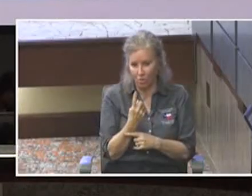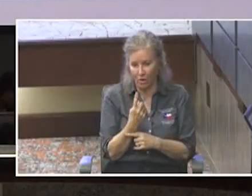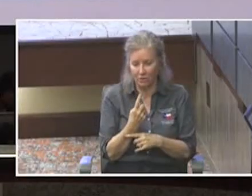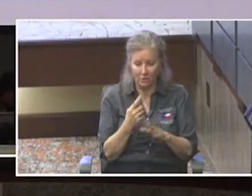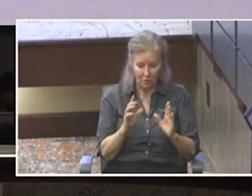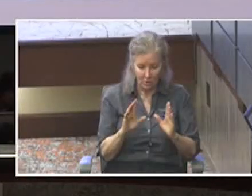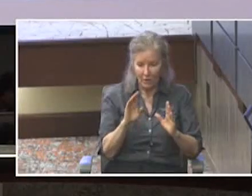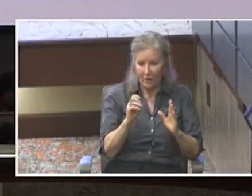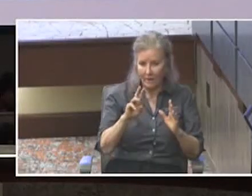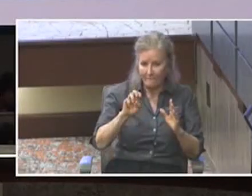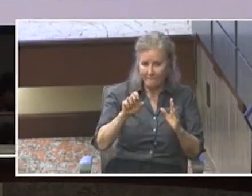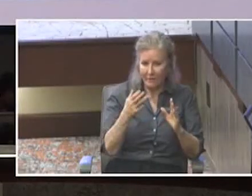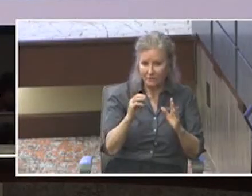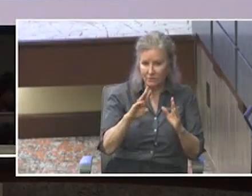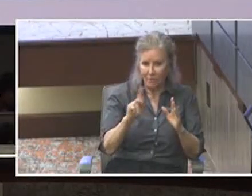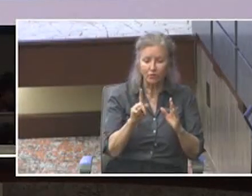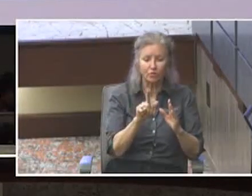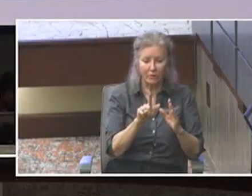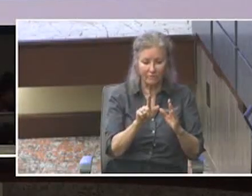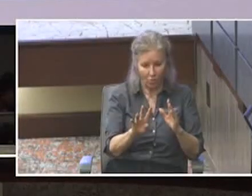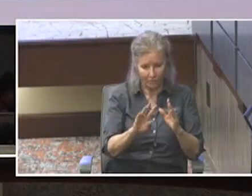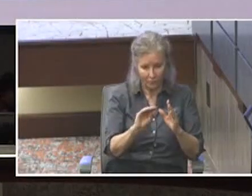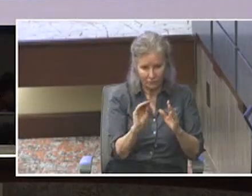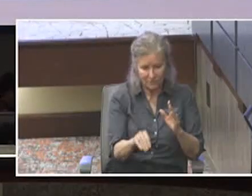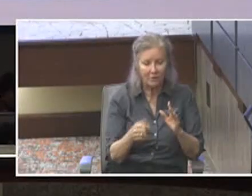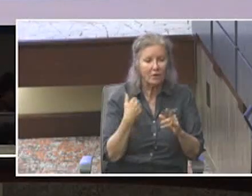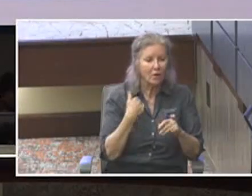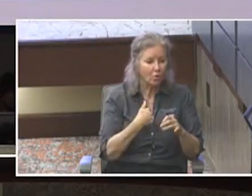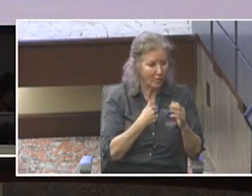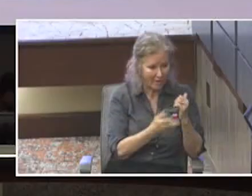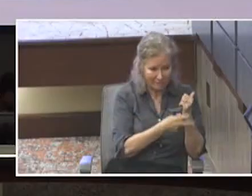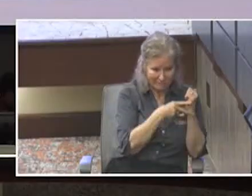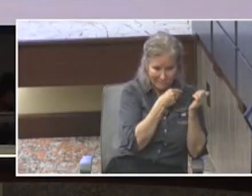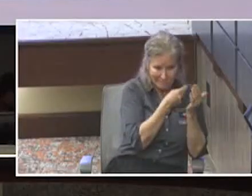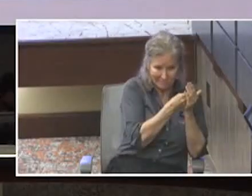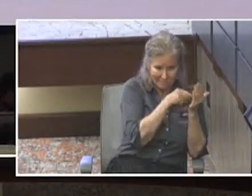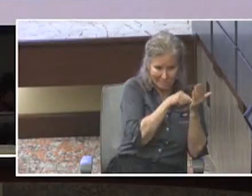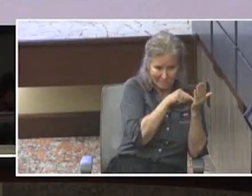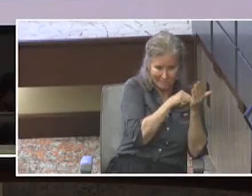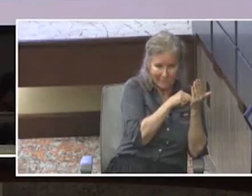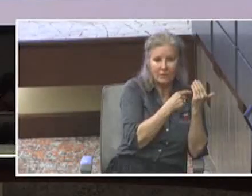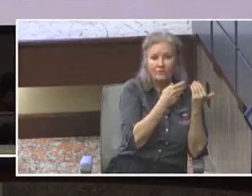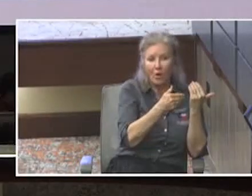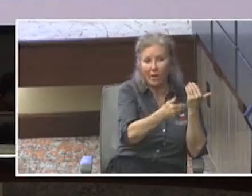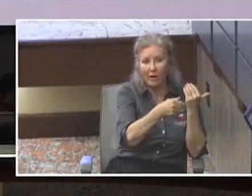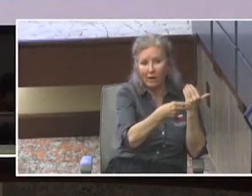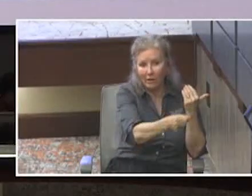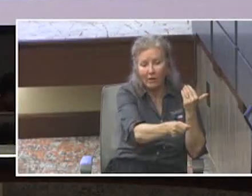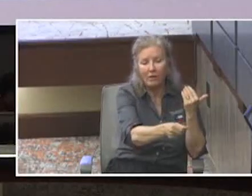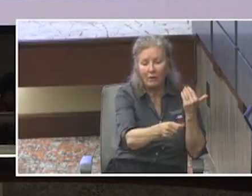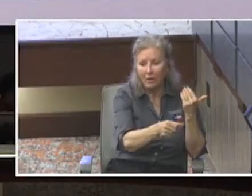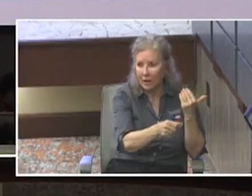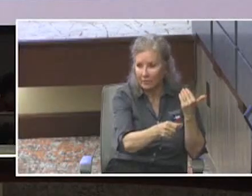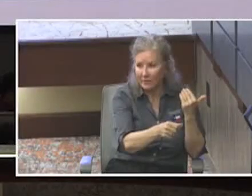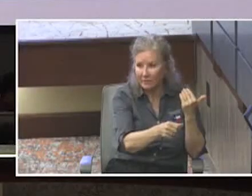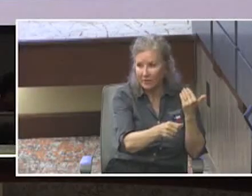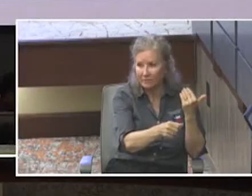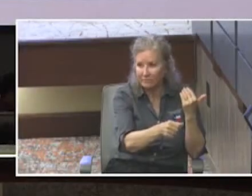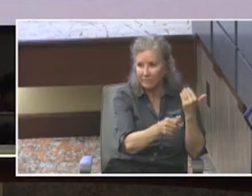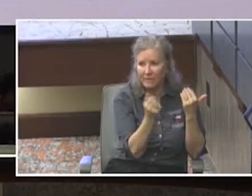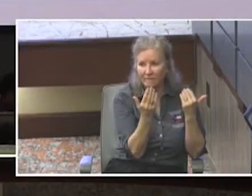24%. We've got encumbrances of about $1.3 million in our $15.838